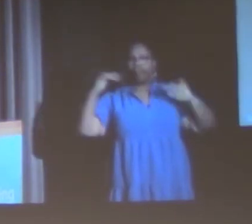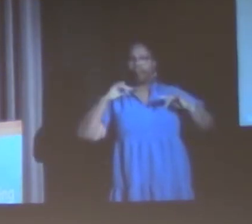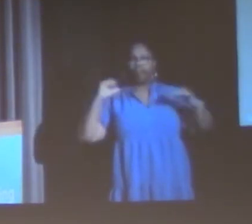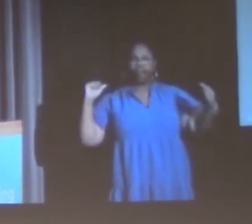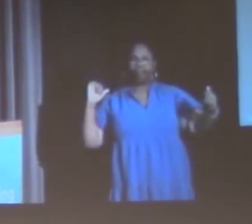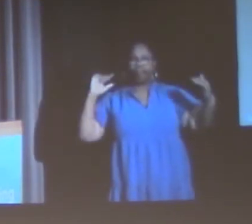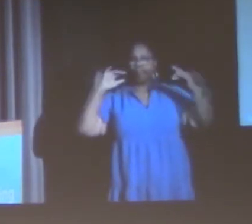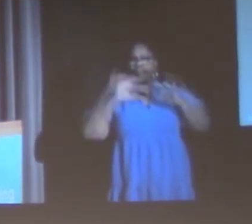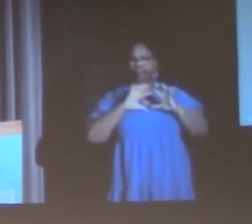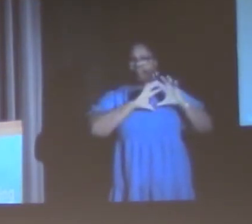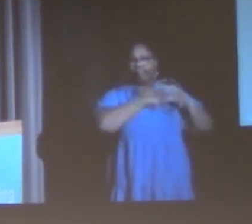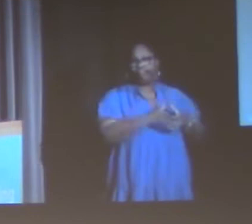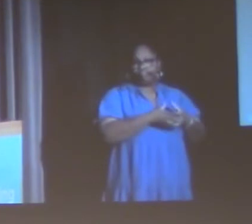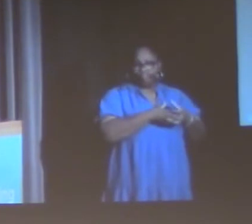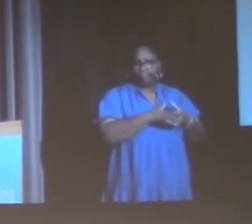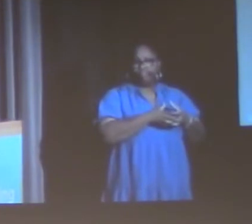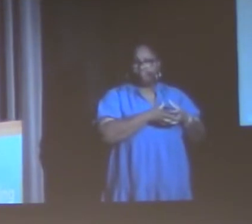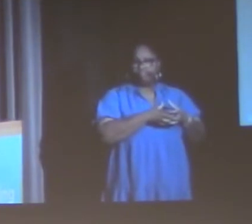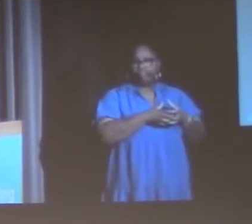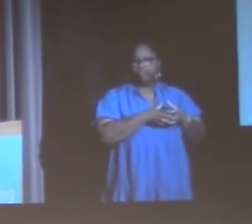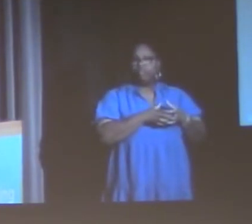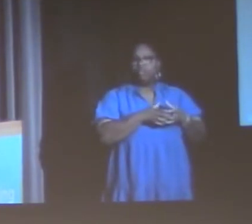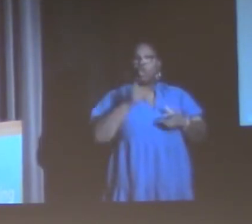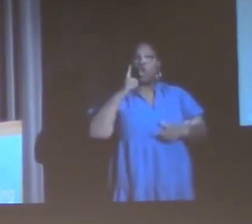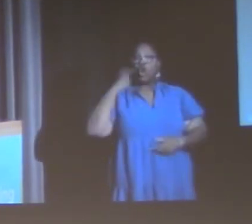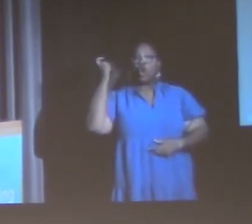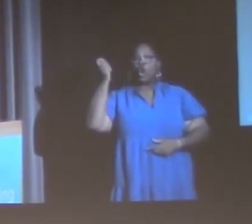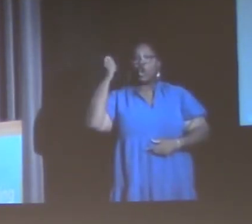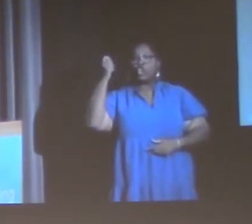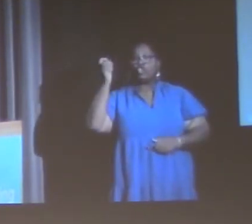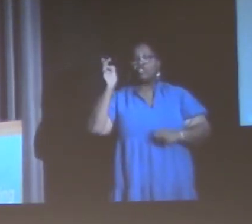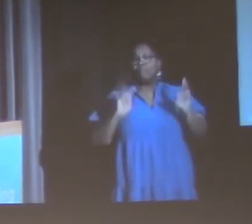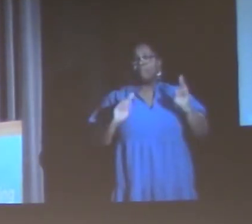And Kurdish people didn't want those